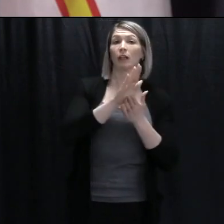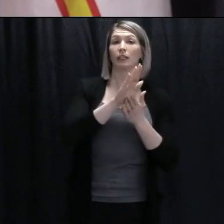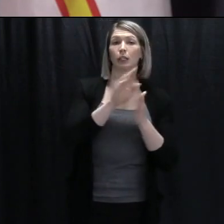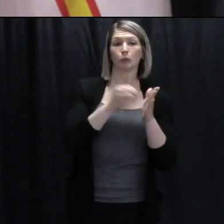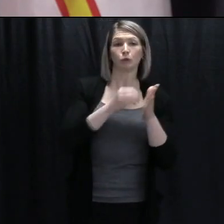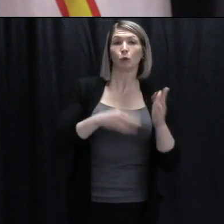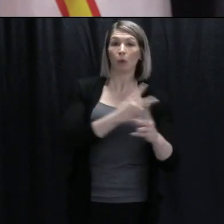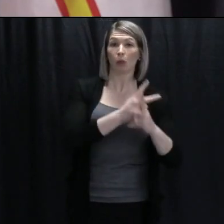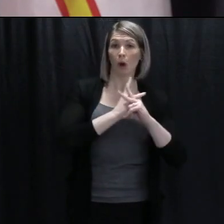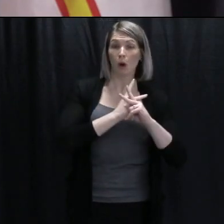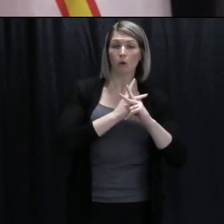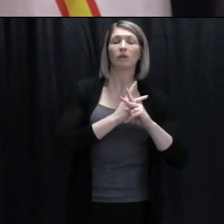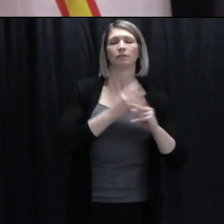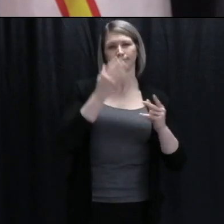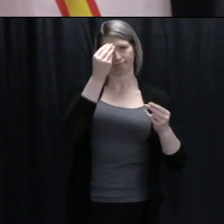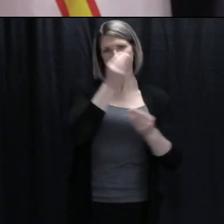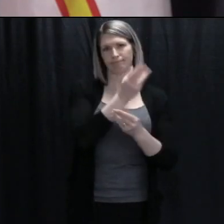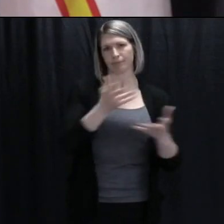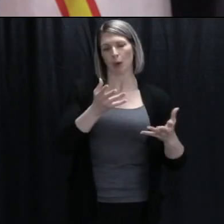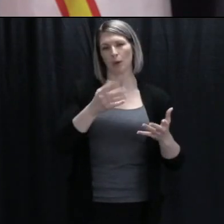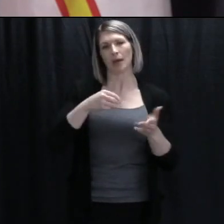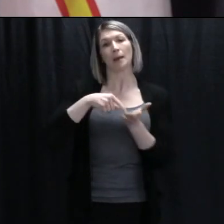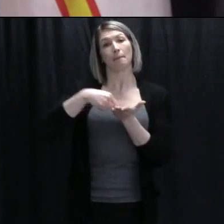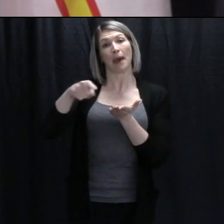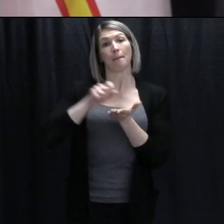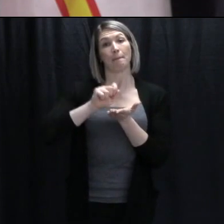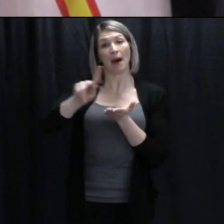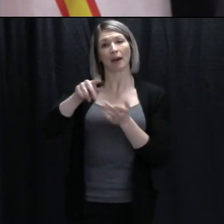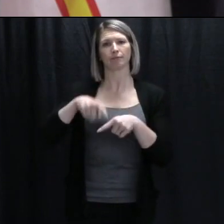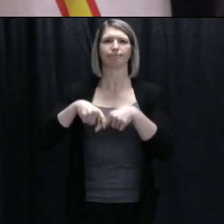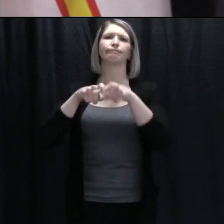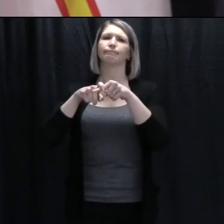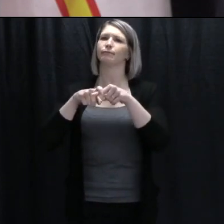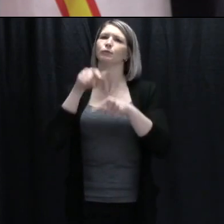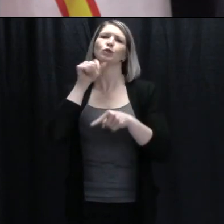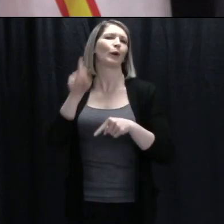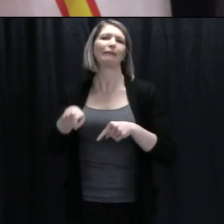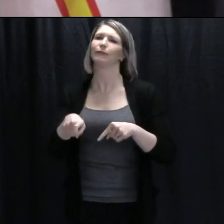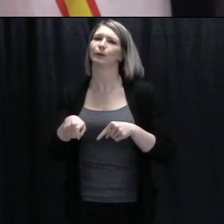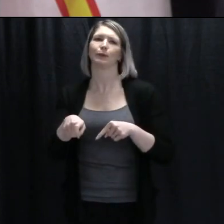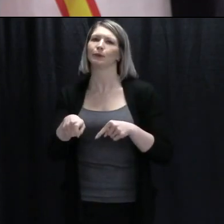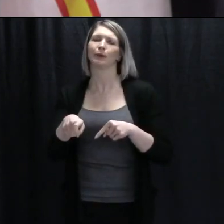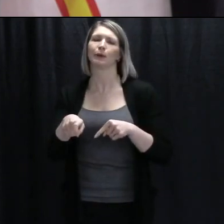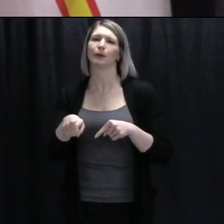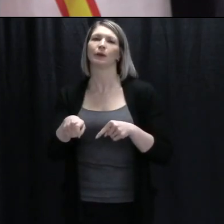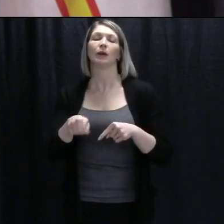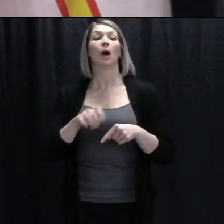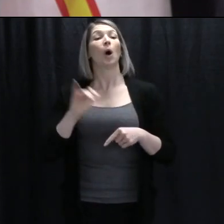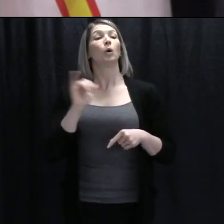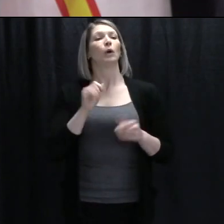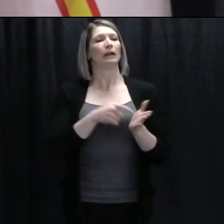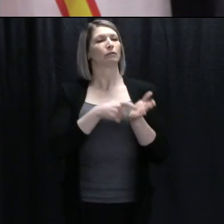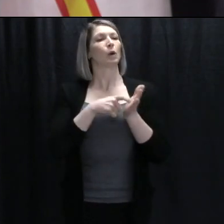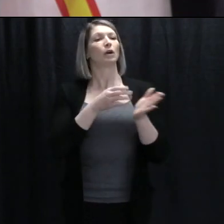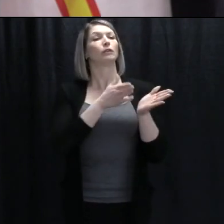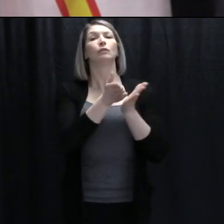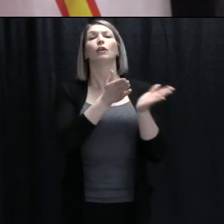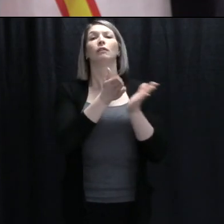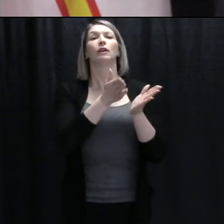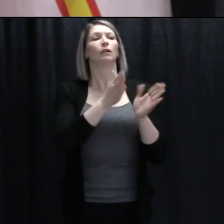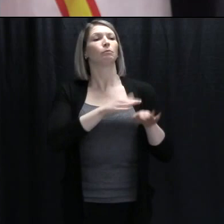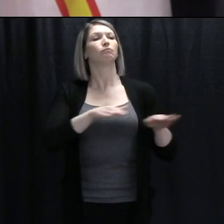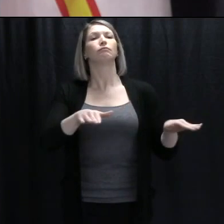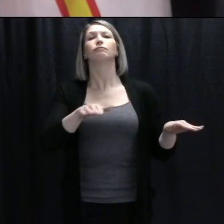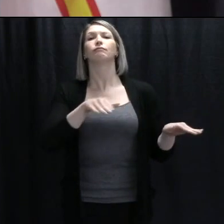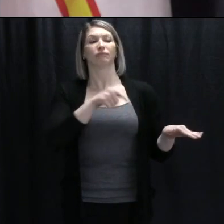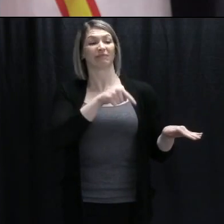of you who have listened to us and at this table talk about the supports for essential workers with childcare, well, I can tell you today that we've